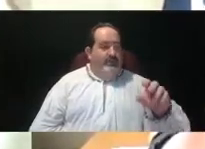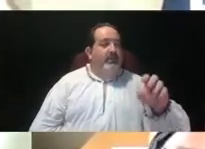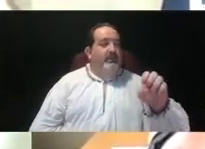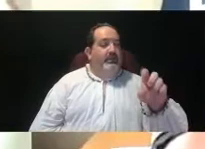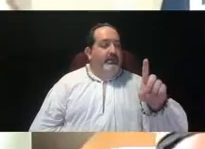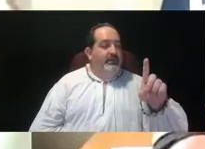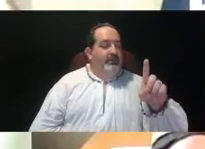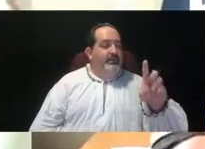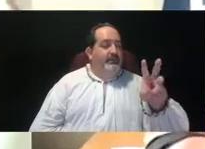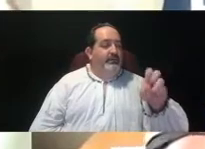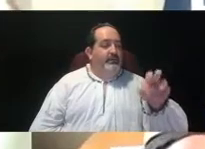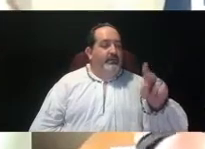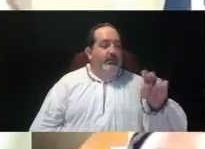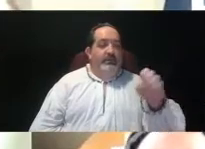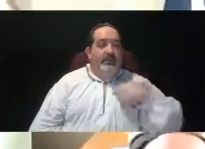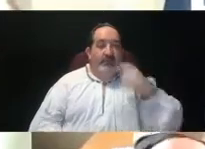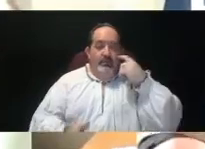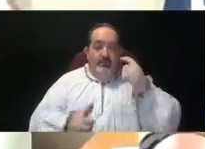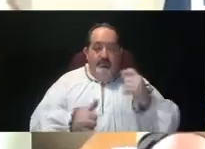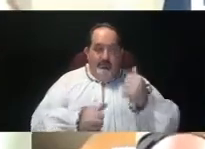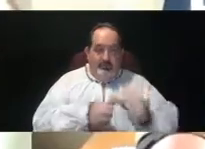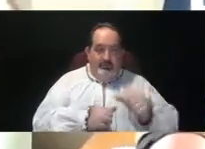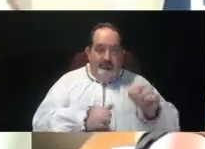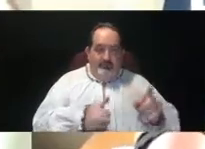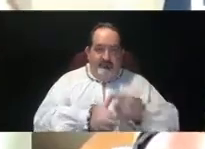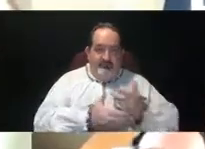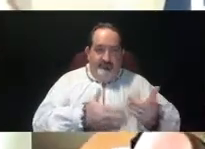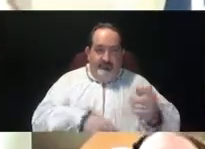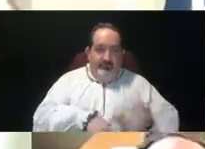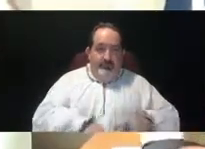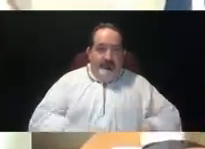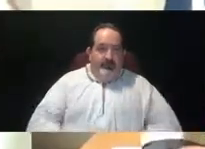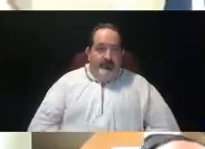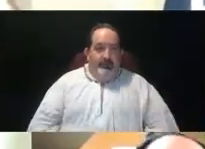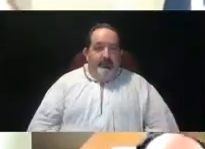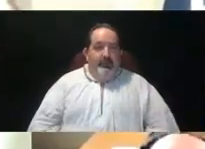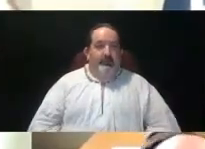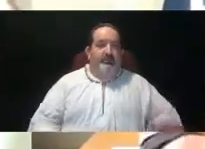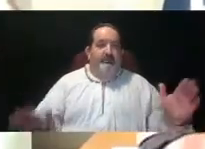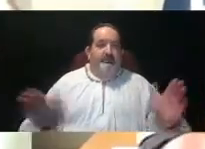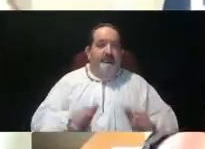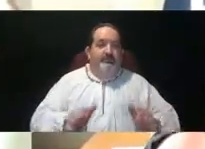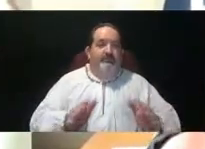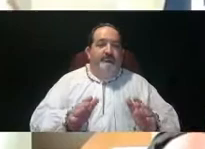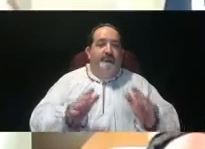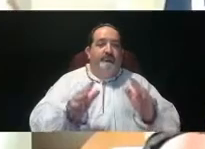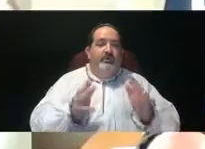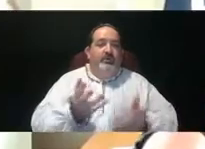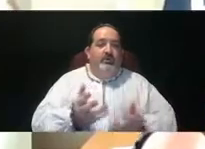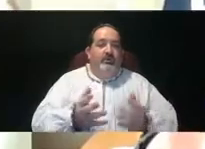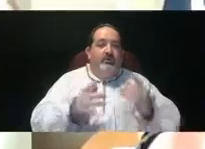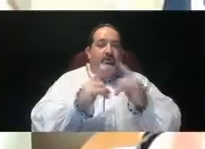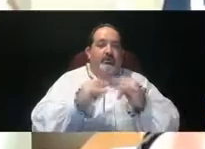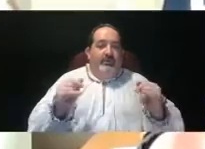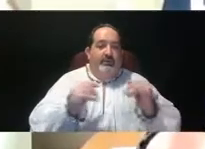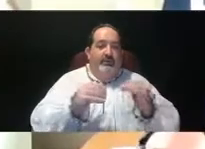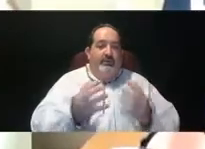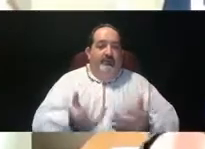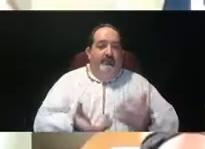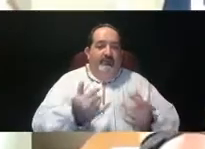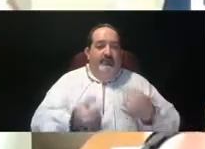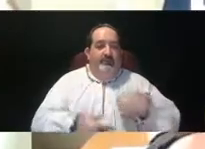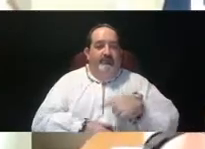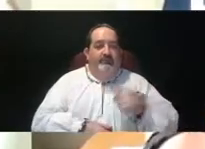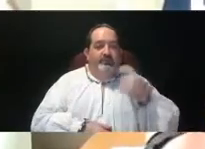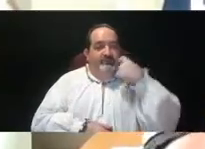I remember my first St. Corrigan. Around a small campfire, we were so